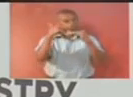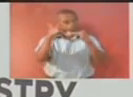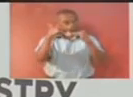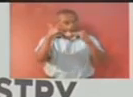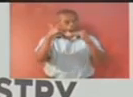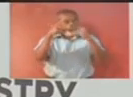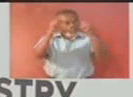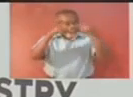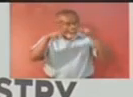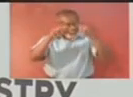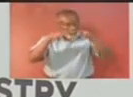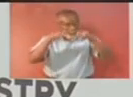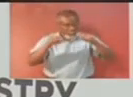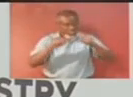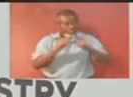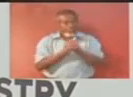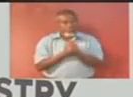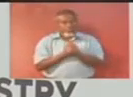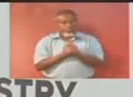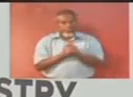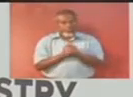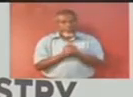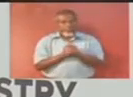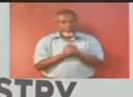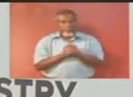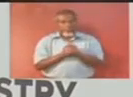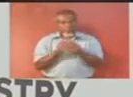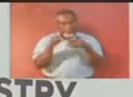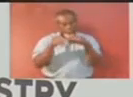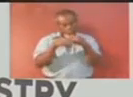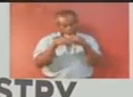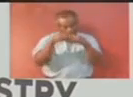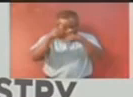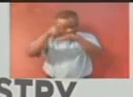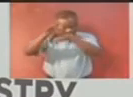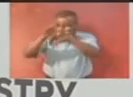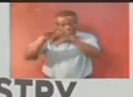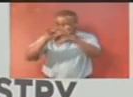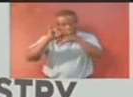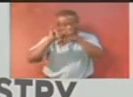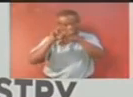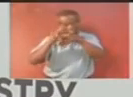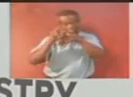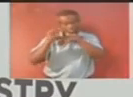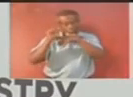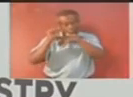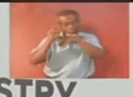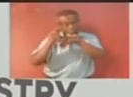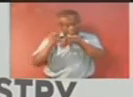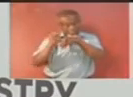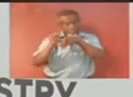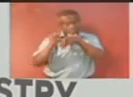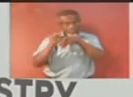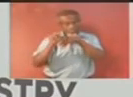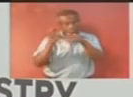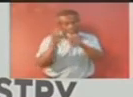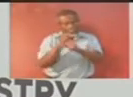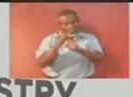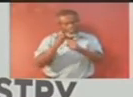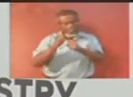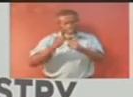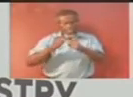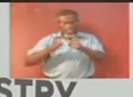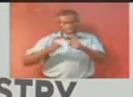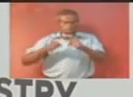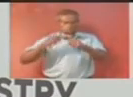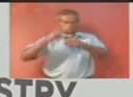been vaccines sent to Iran in terms of getting a geographical spread, because this is what is normally done.